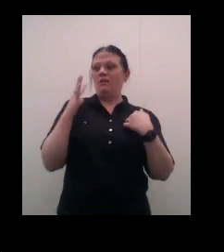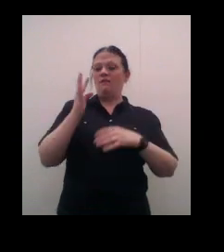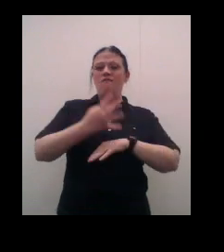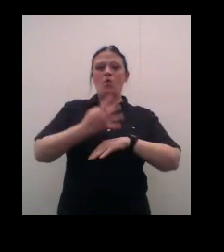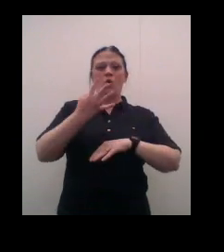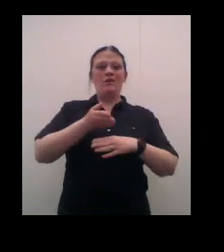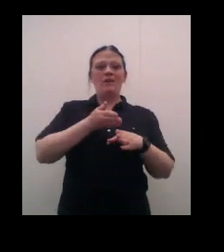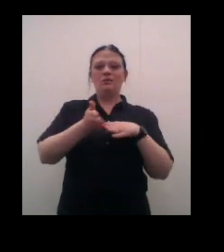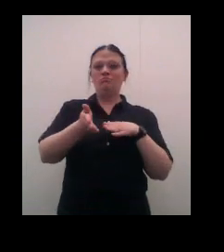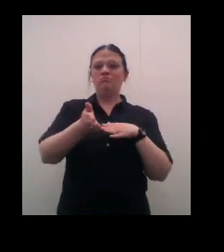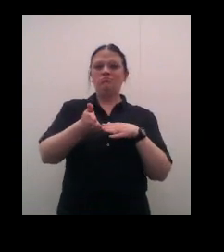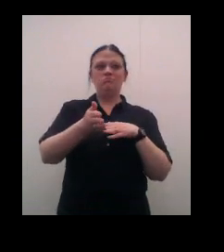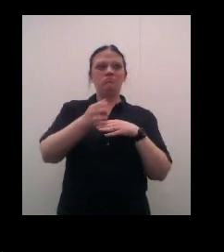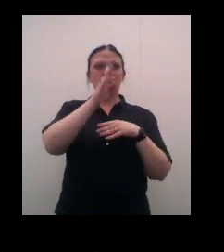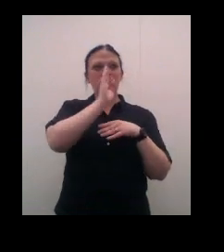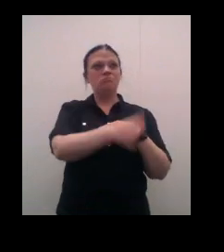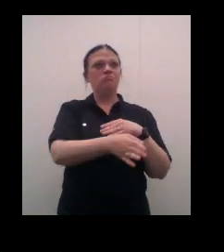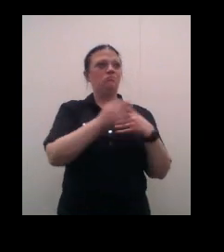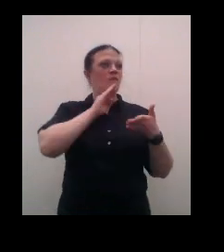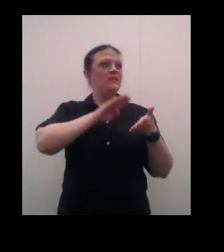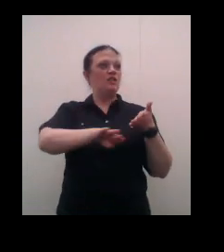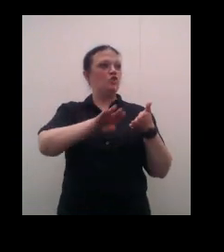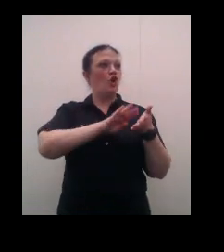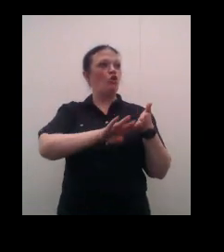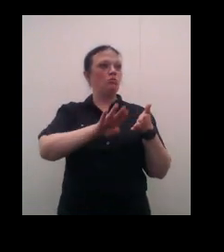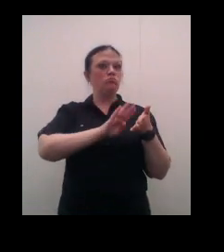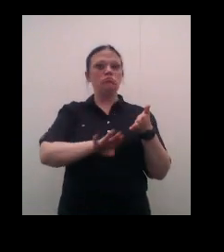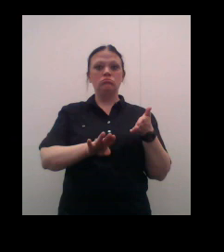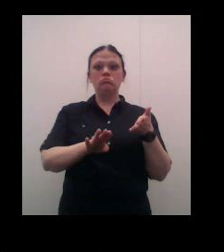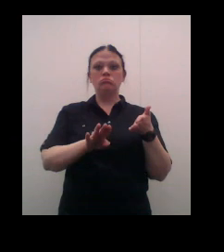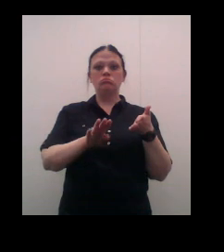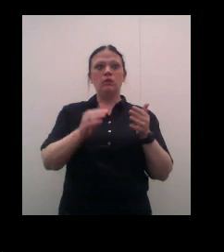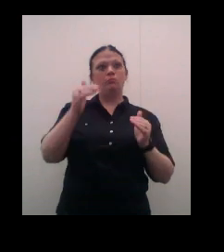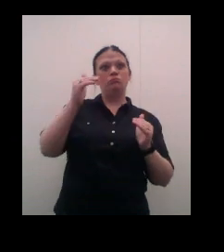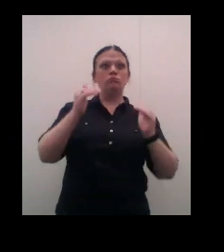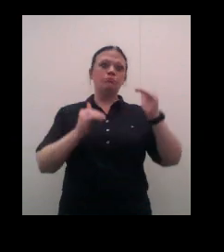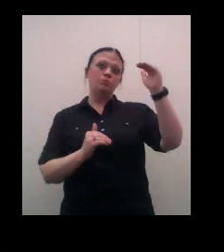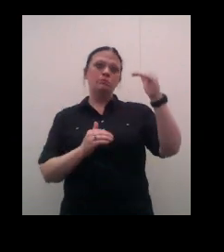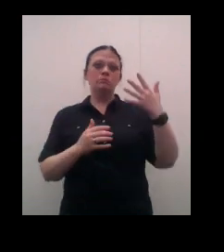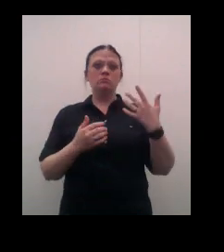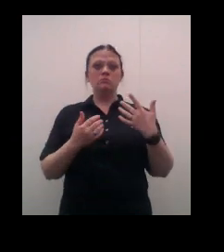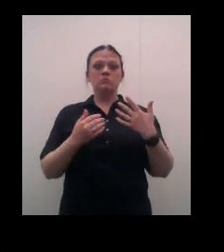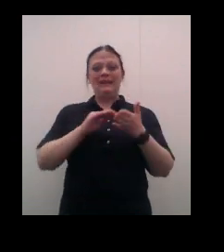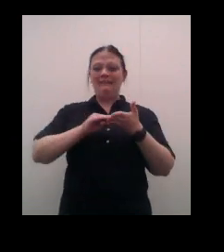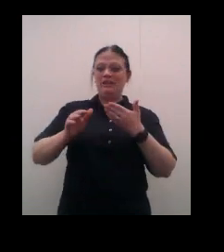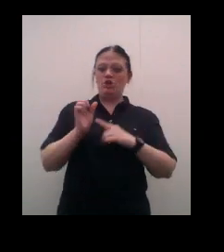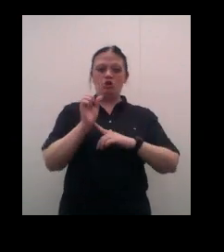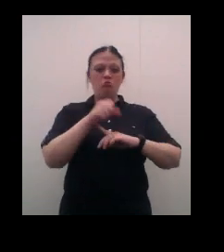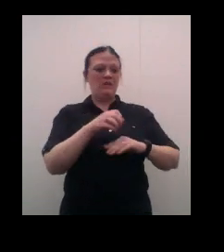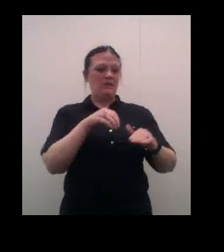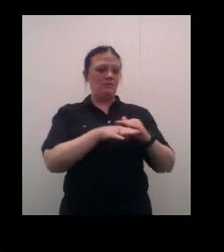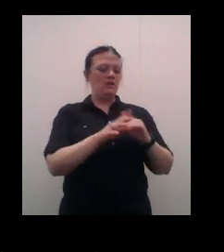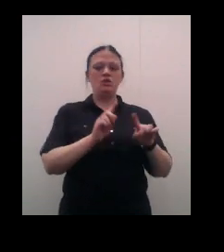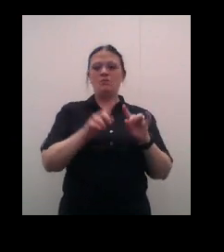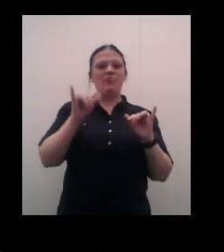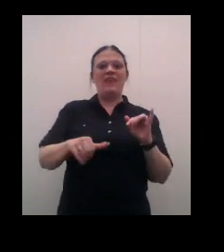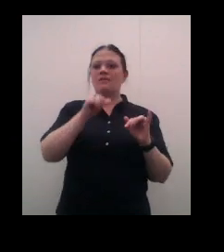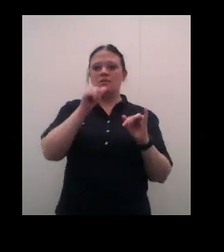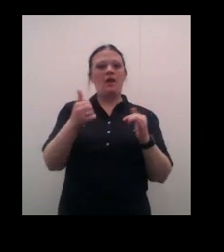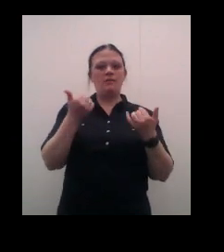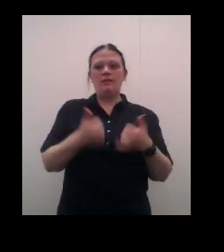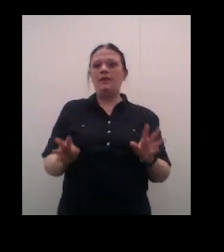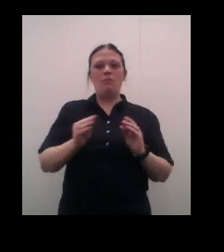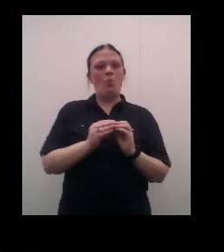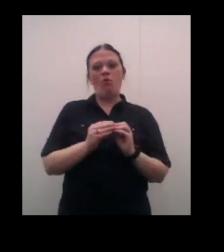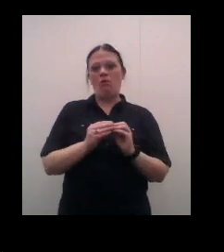previously of discharges being greater than admissions, but that is not the case. And you can see for